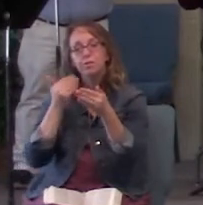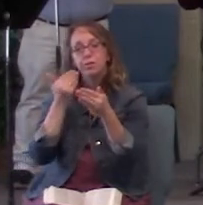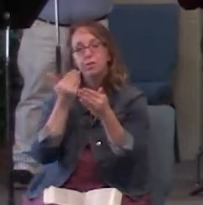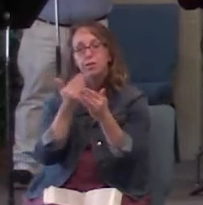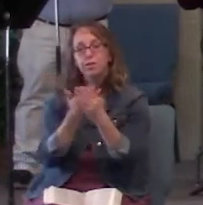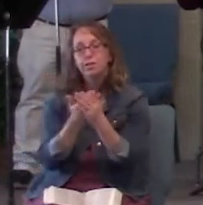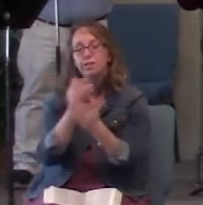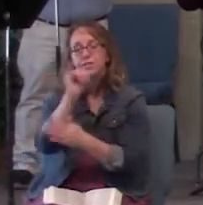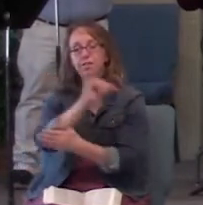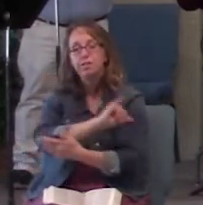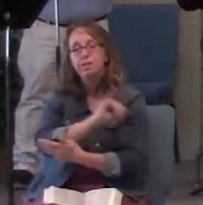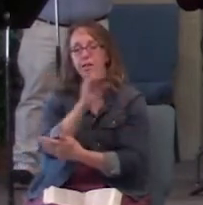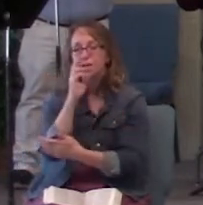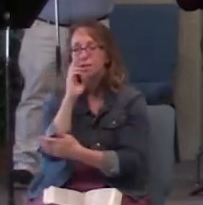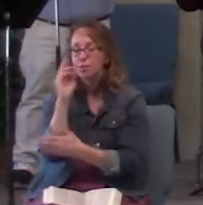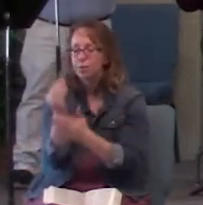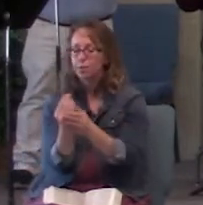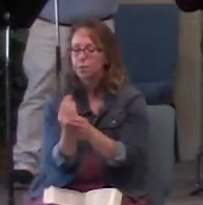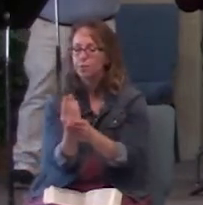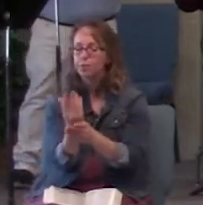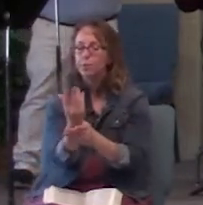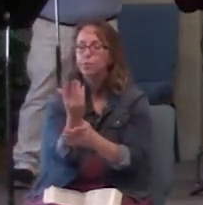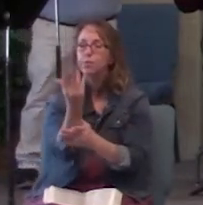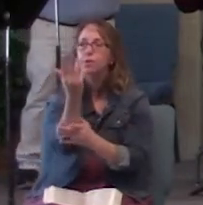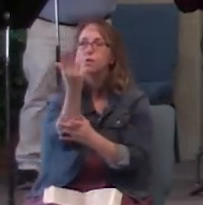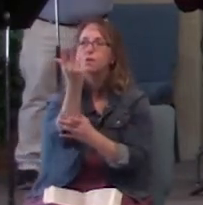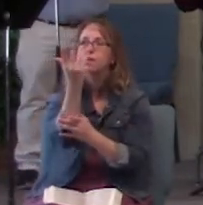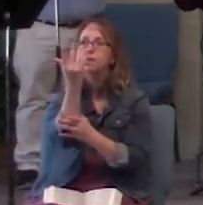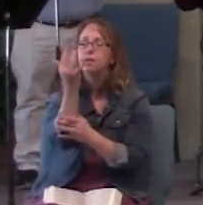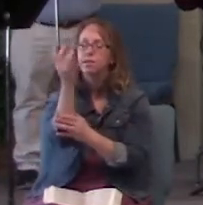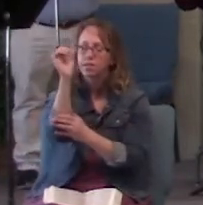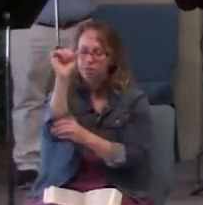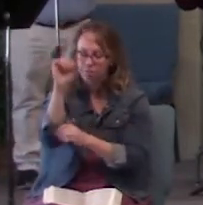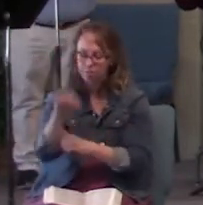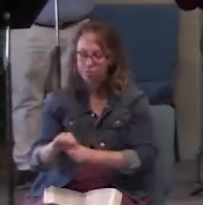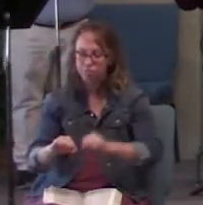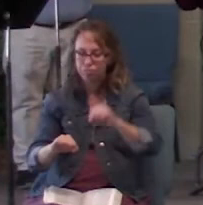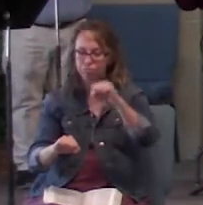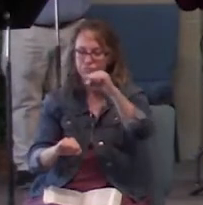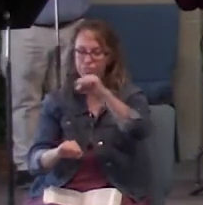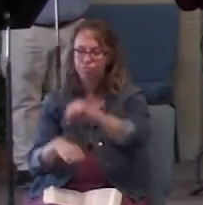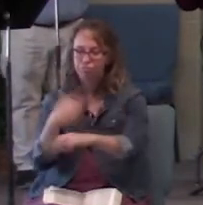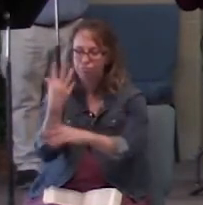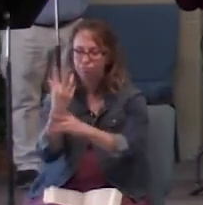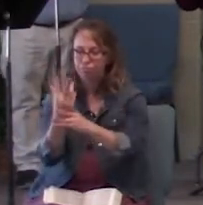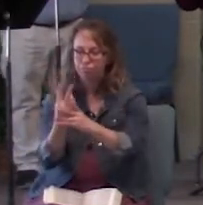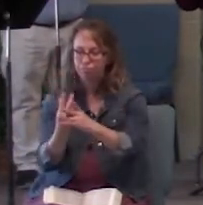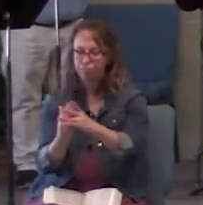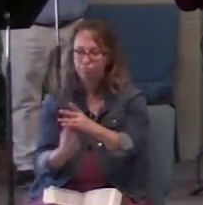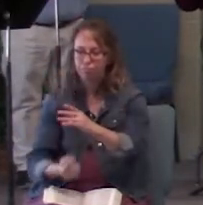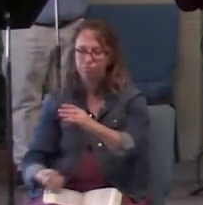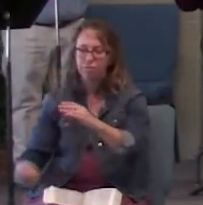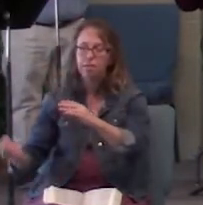all, like a rose trampled on the